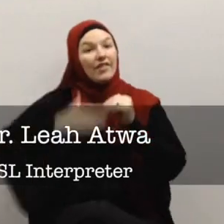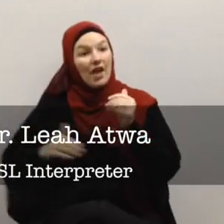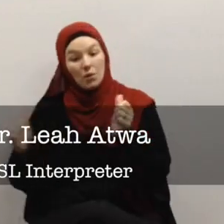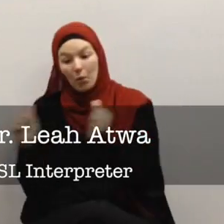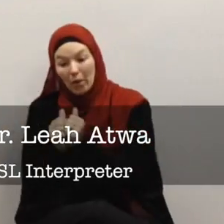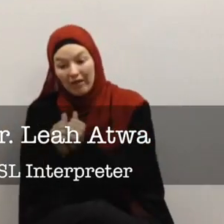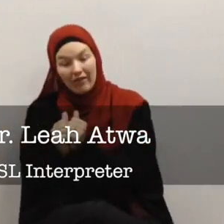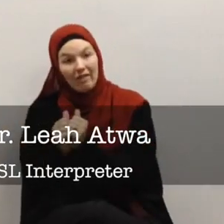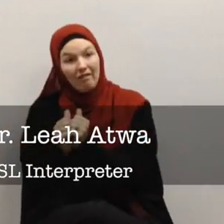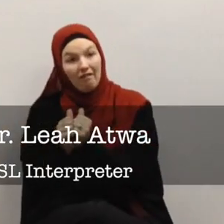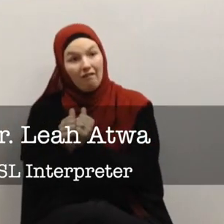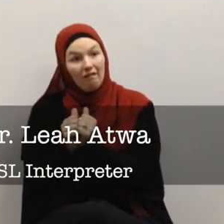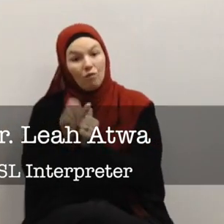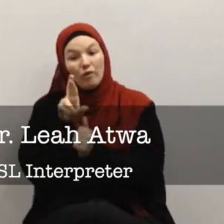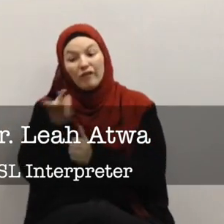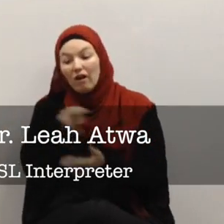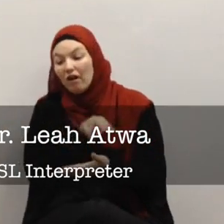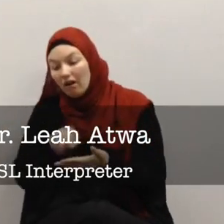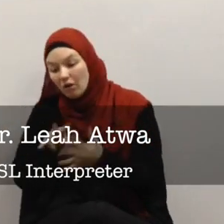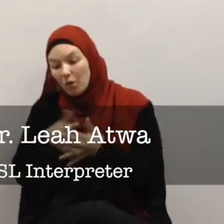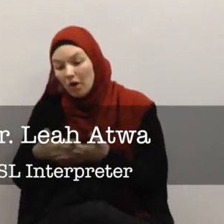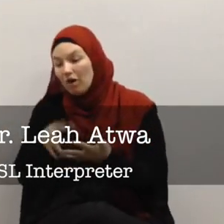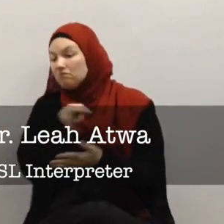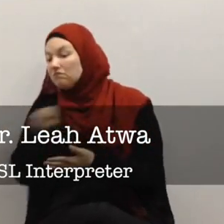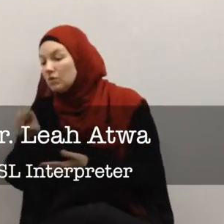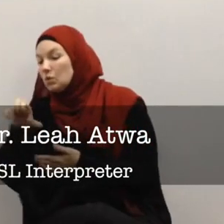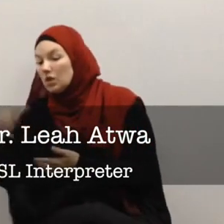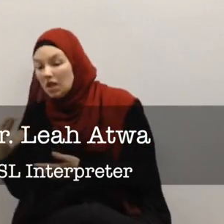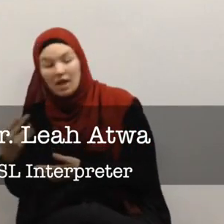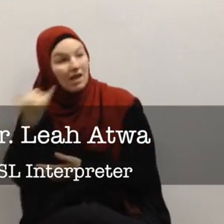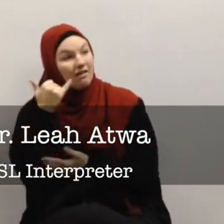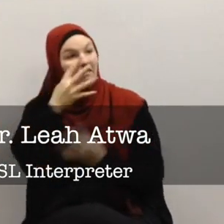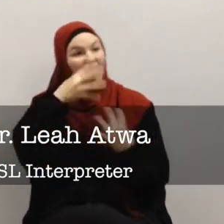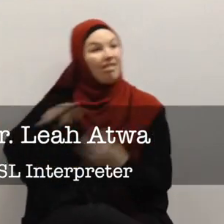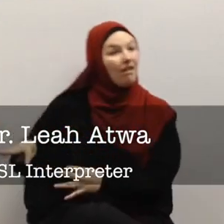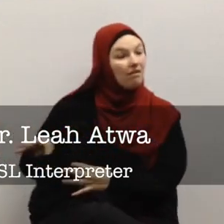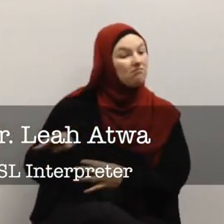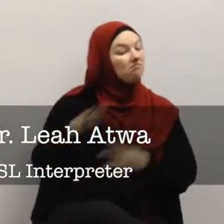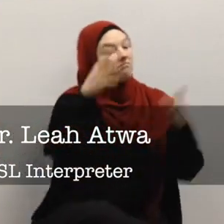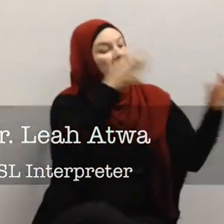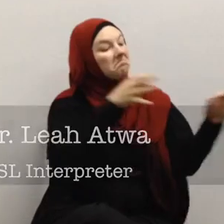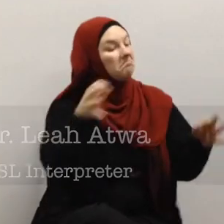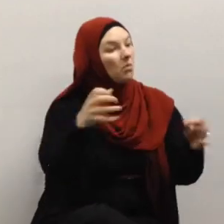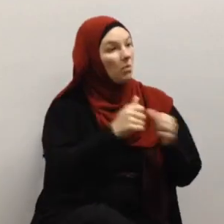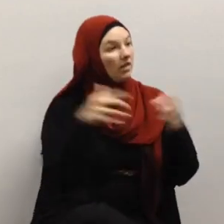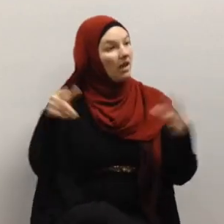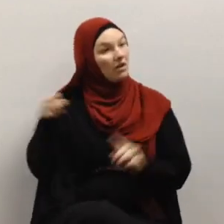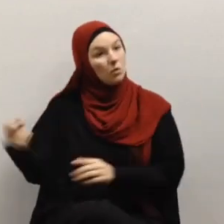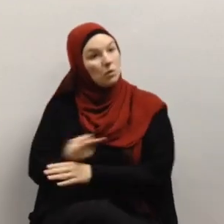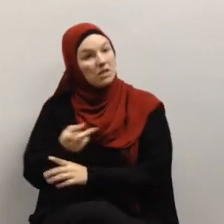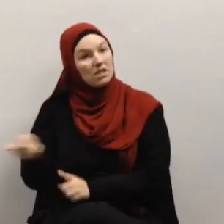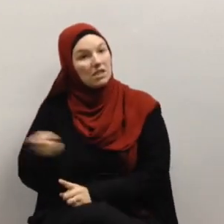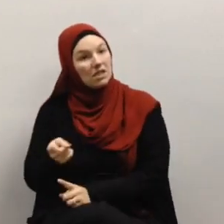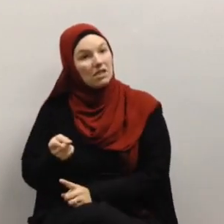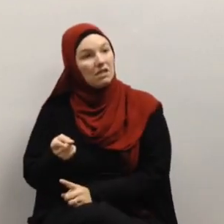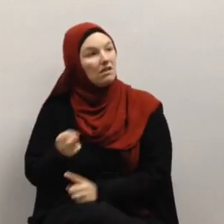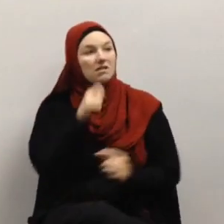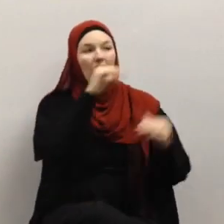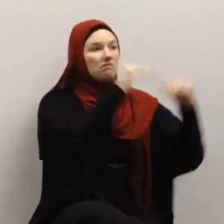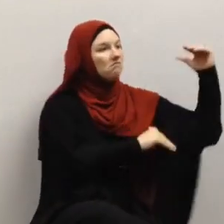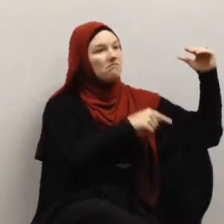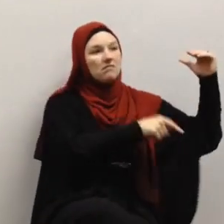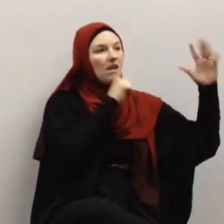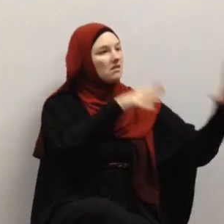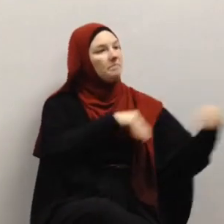ones. Any rule that's contrary to the rule of Allah is unfair, unjust, unacceptable,